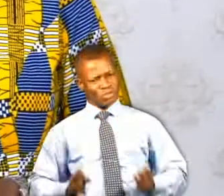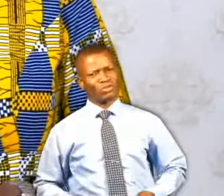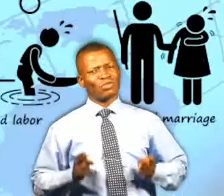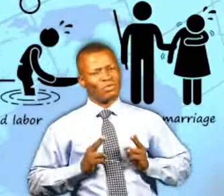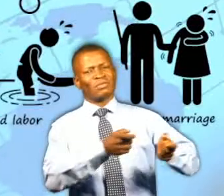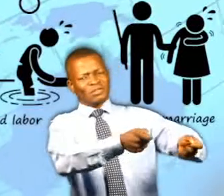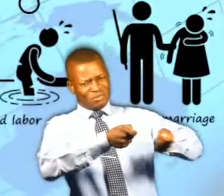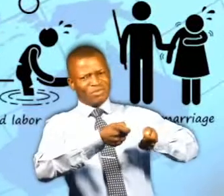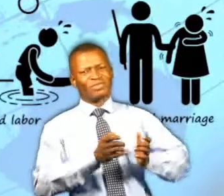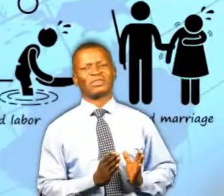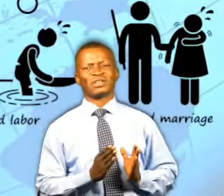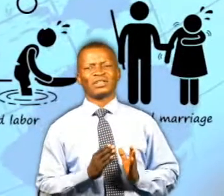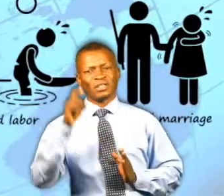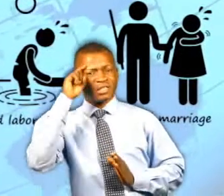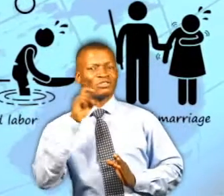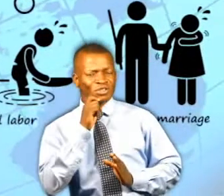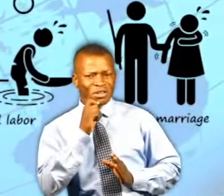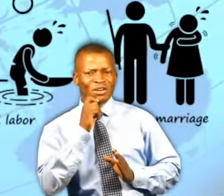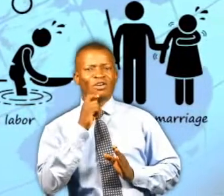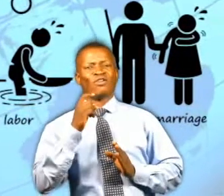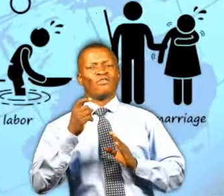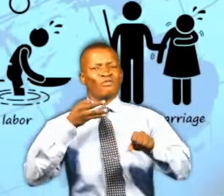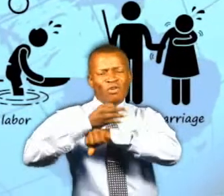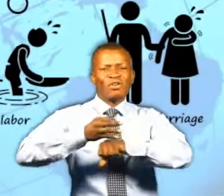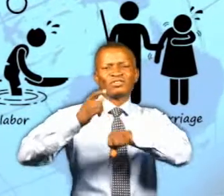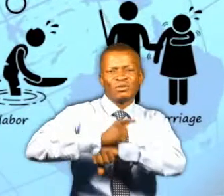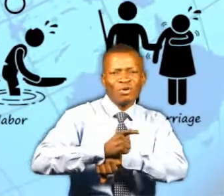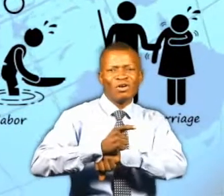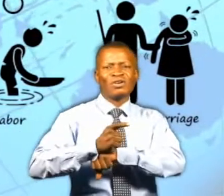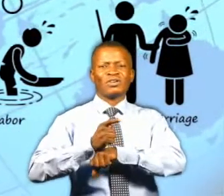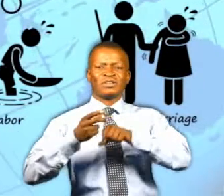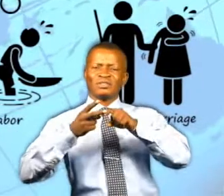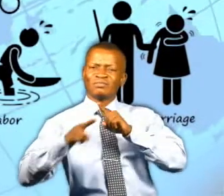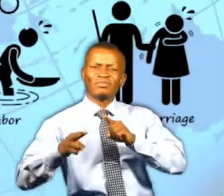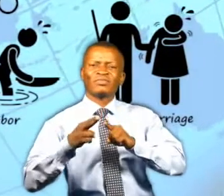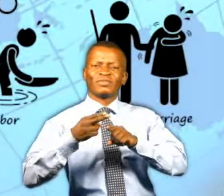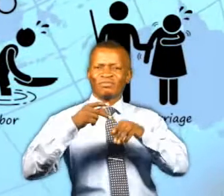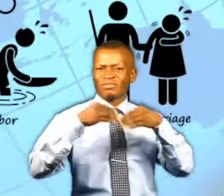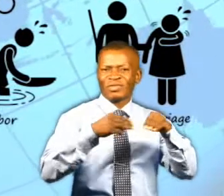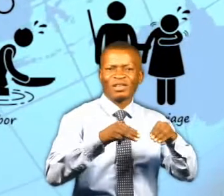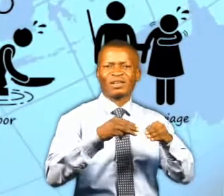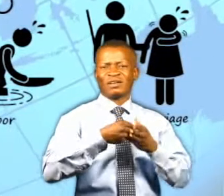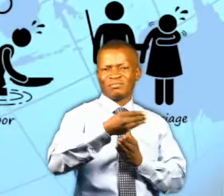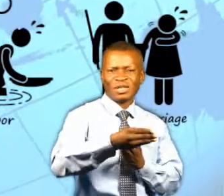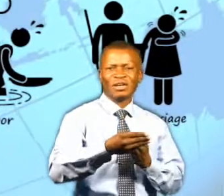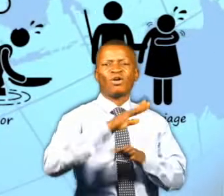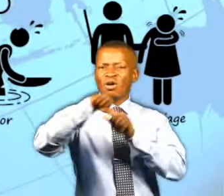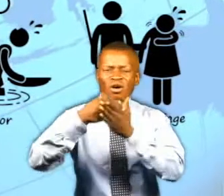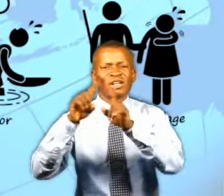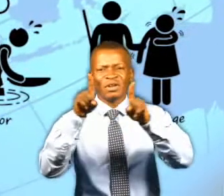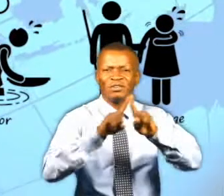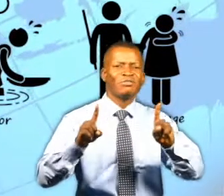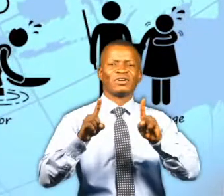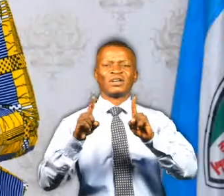trafficking. Sexual exploitation, forced labor, organ harvesting, sale and purchase of persons are all forms